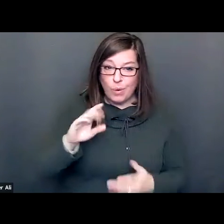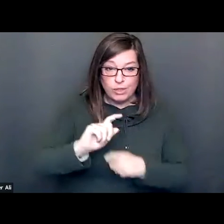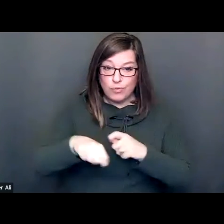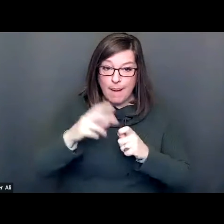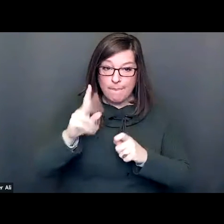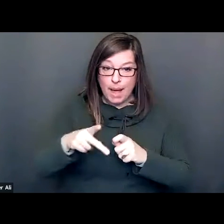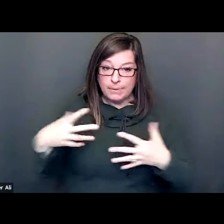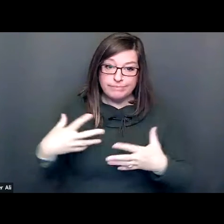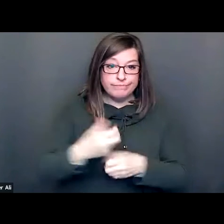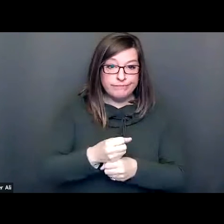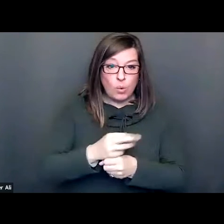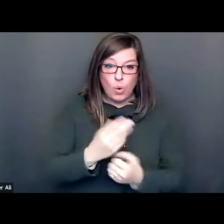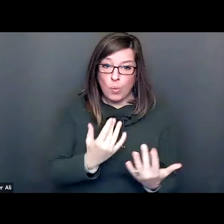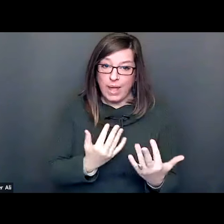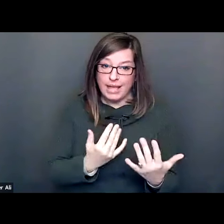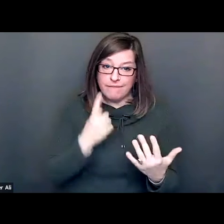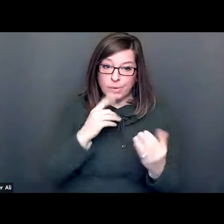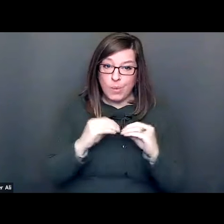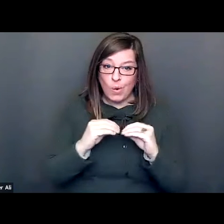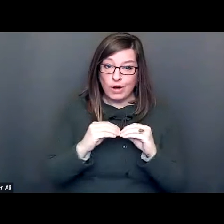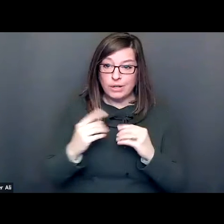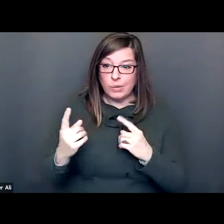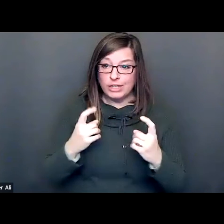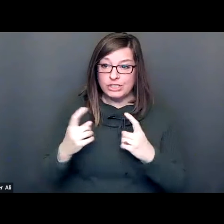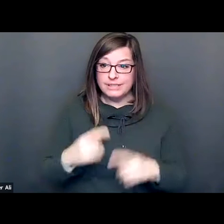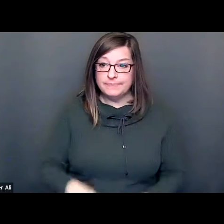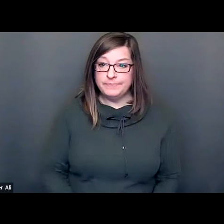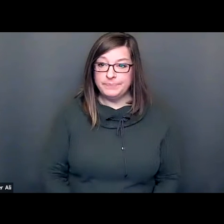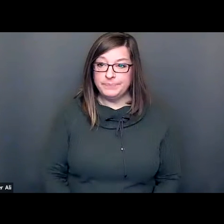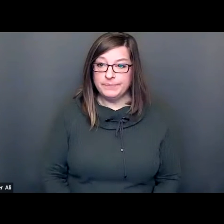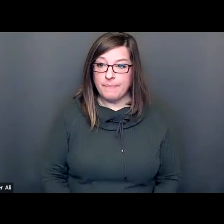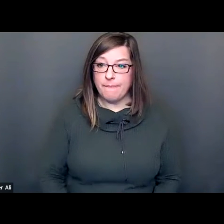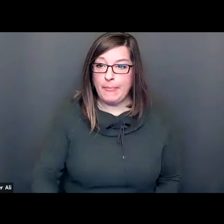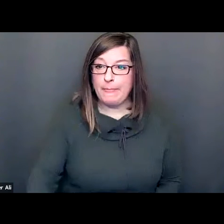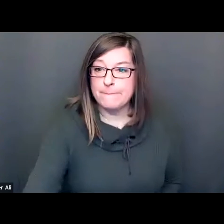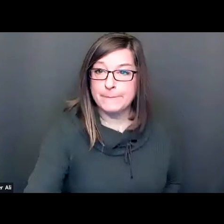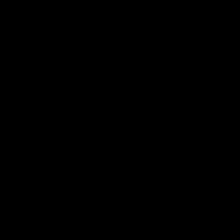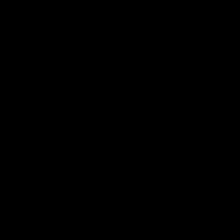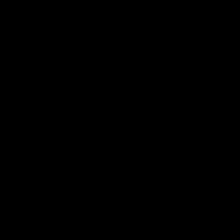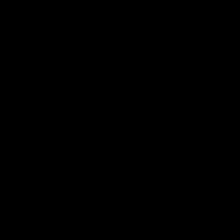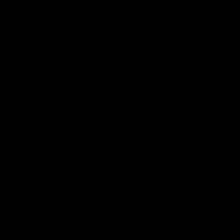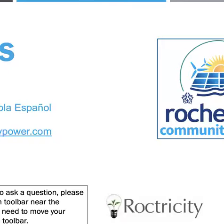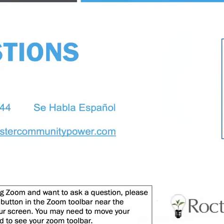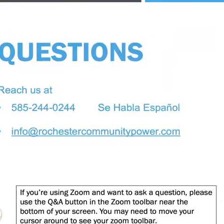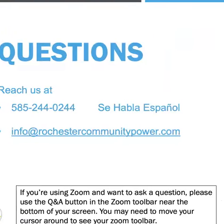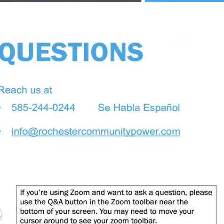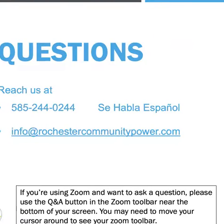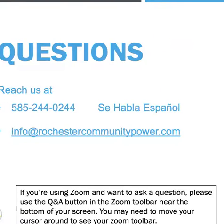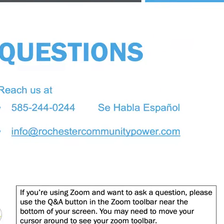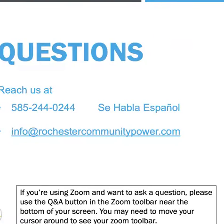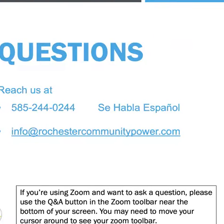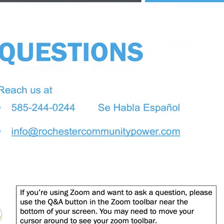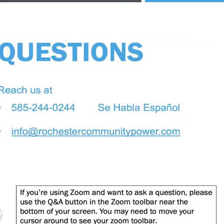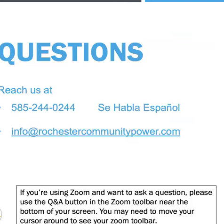up or wait a minute. Okay, maybe I will just go back to sharing screen and put our contact